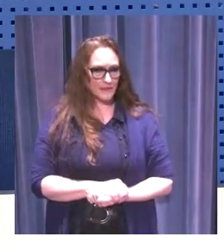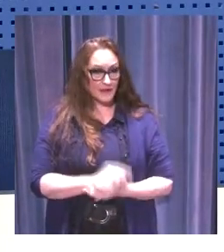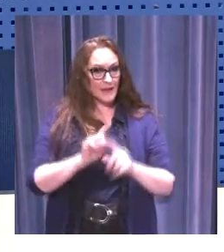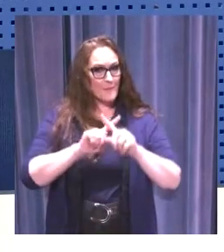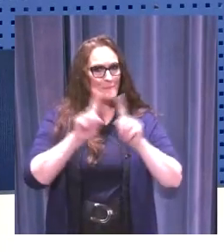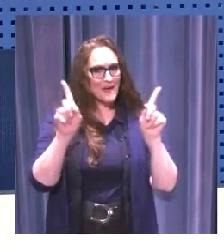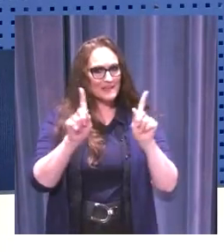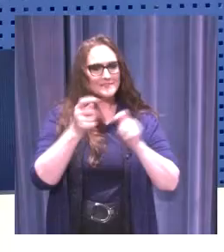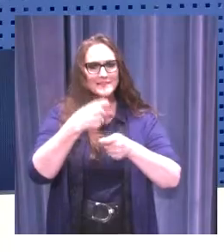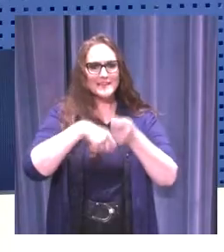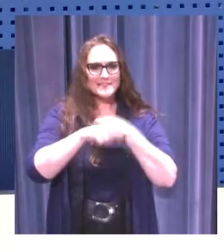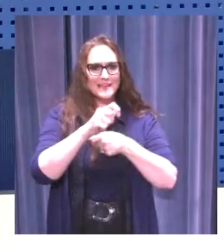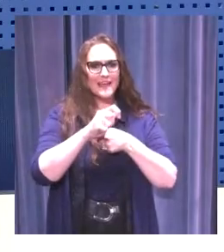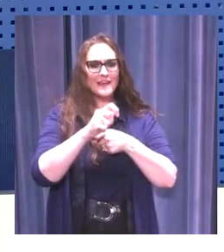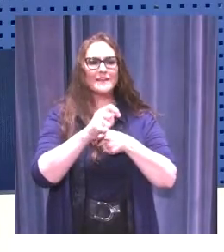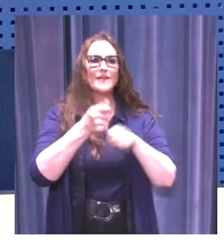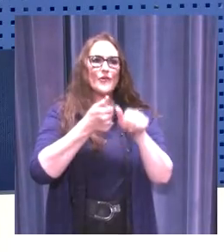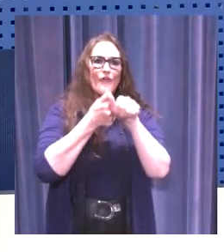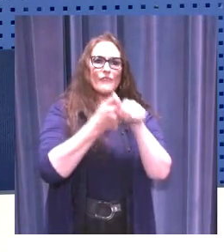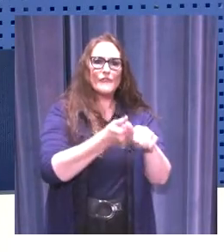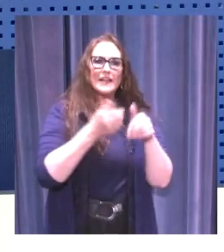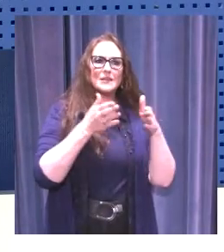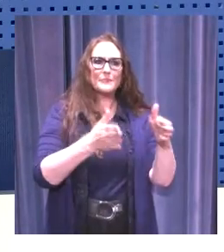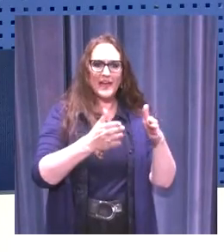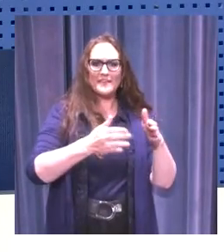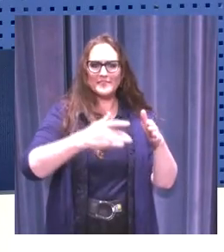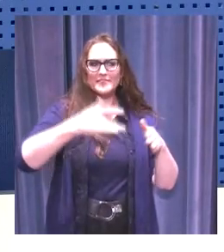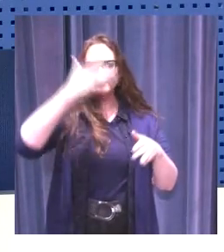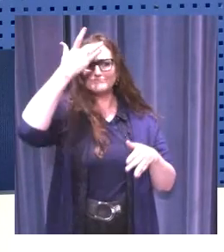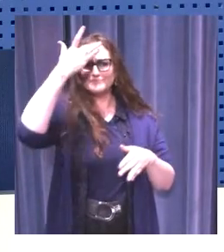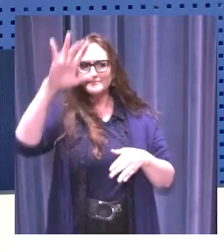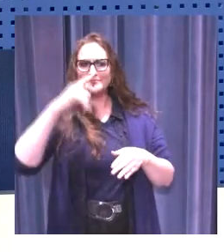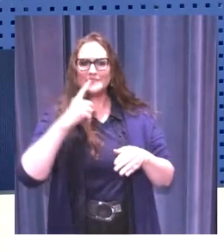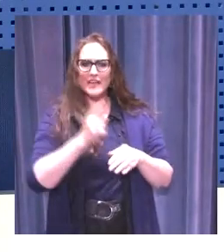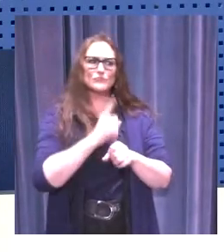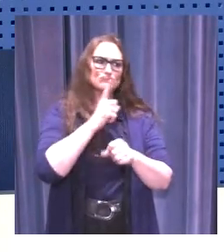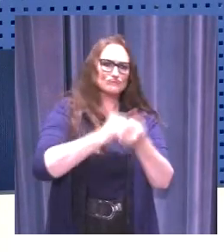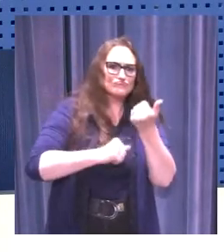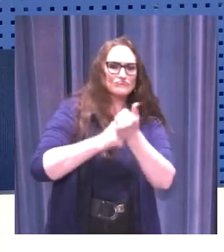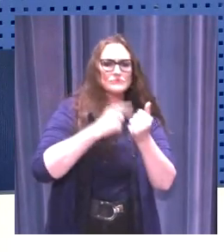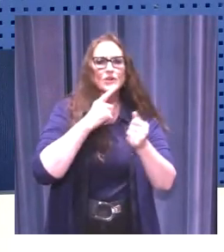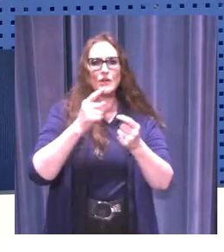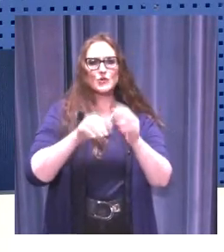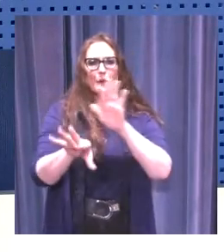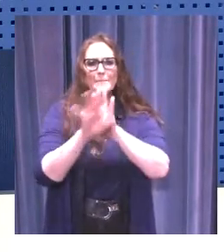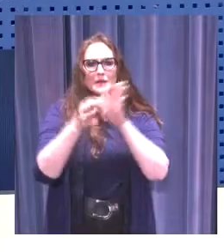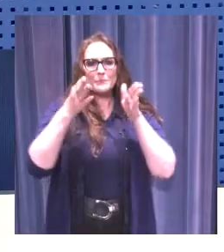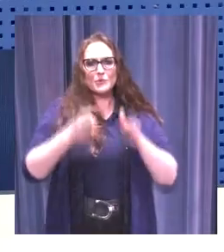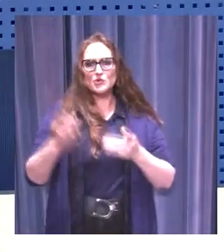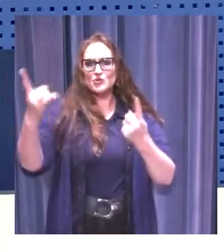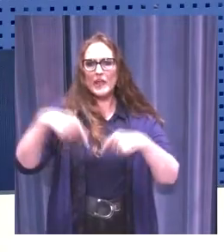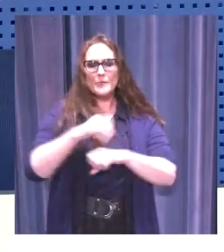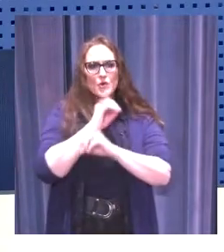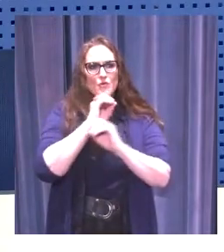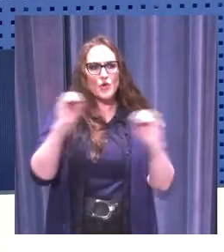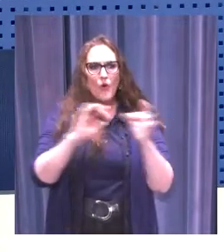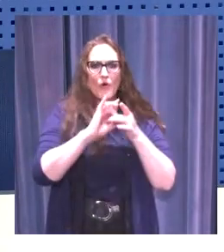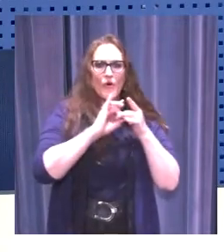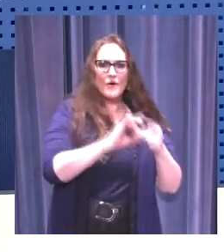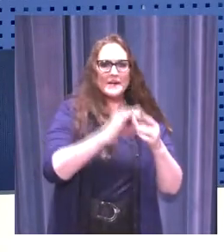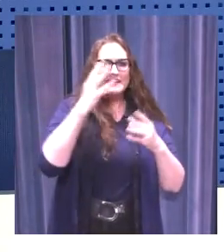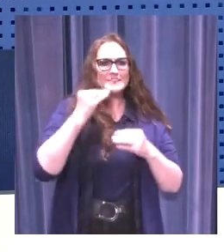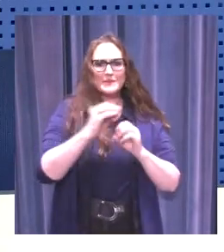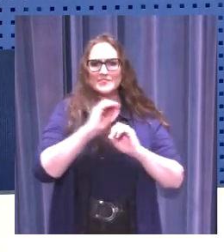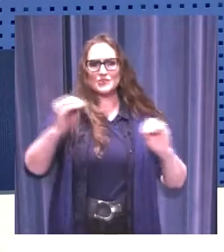But instead, rather than following the path of good sense and reassurance, you have selected someone who came here with no relevant experience and no real knowledge